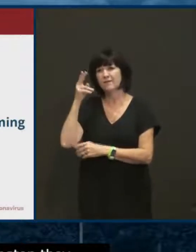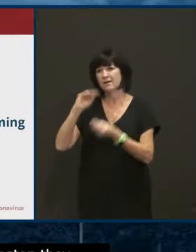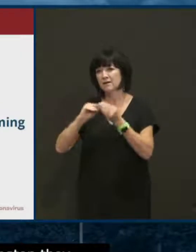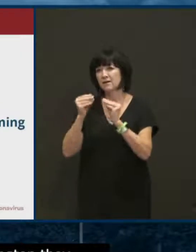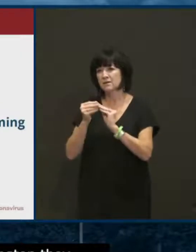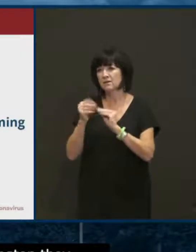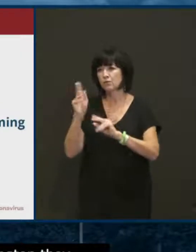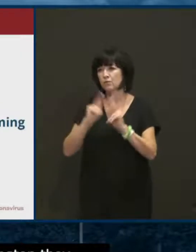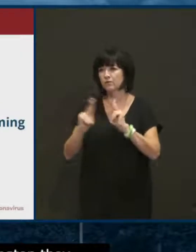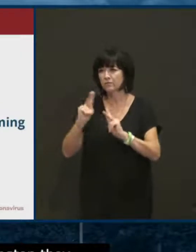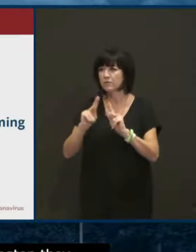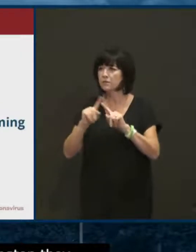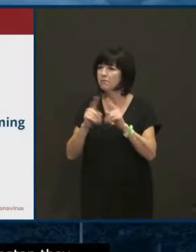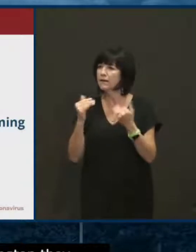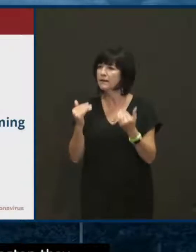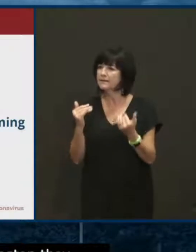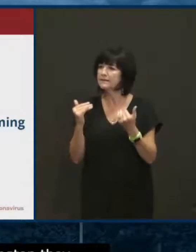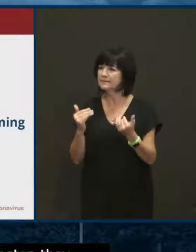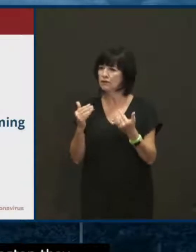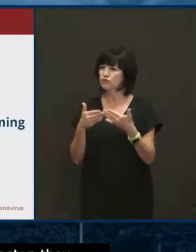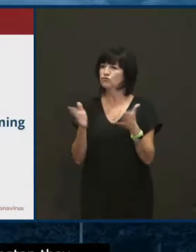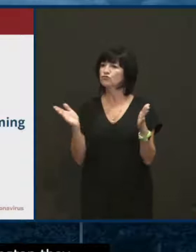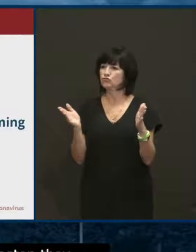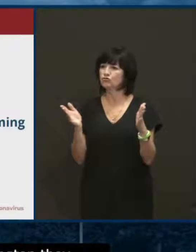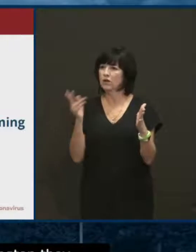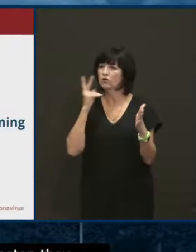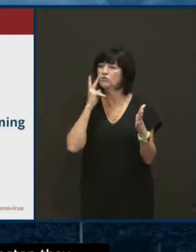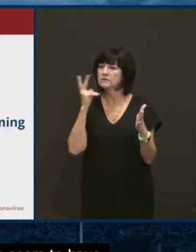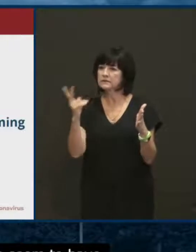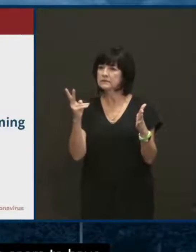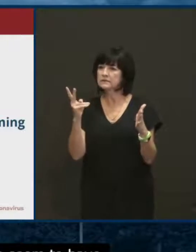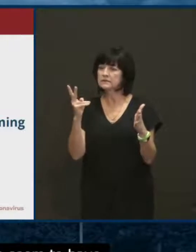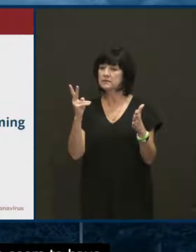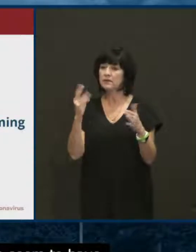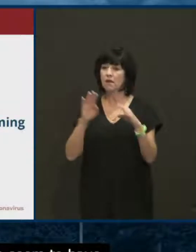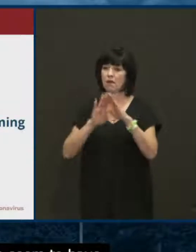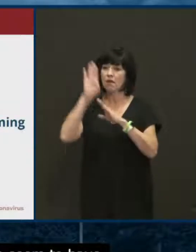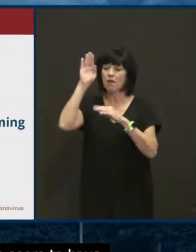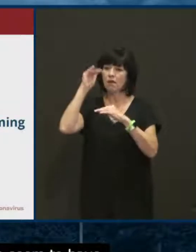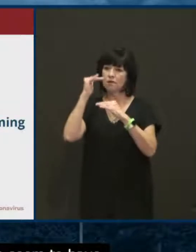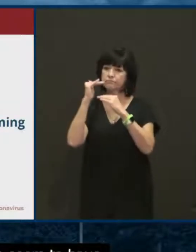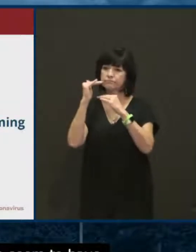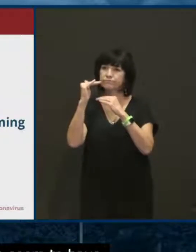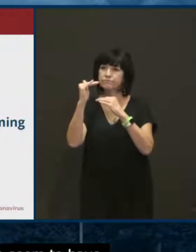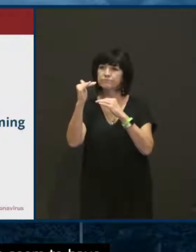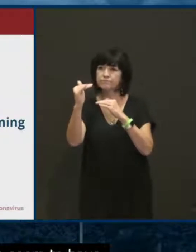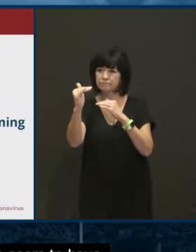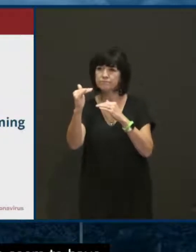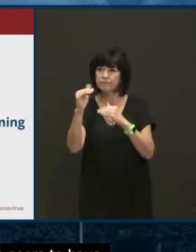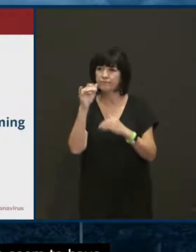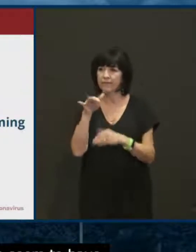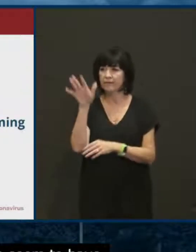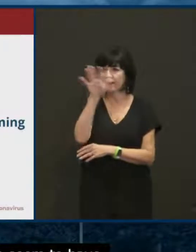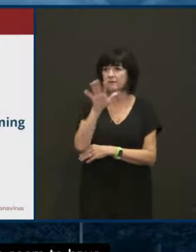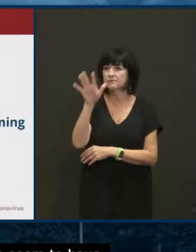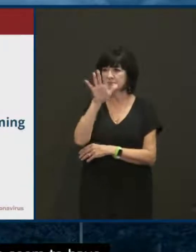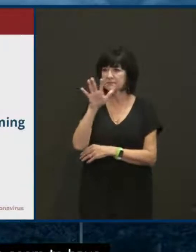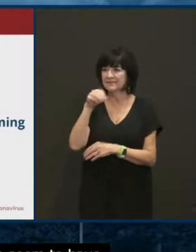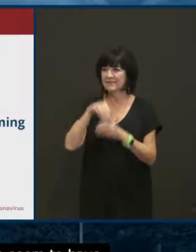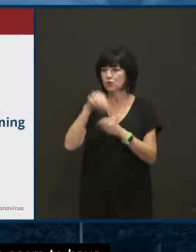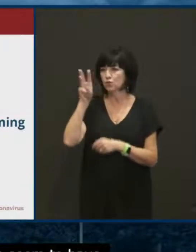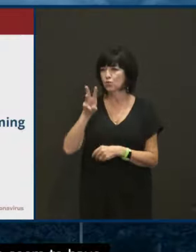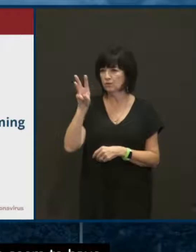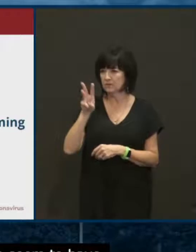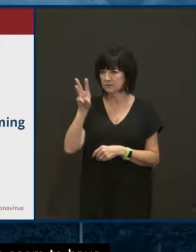see some settling or some decreasing in those warmer spots that we had been seeing in